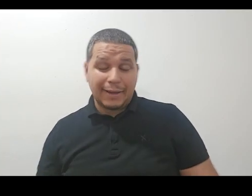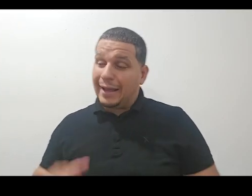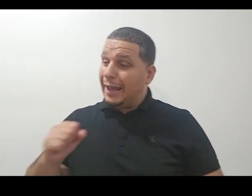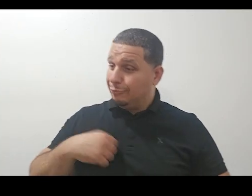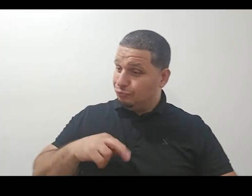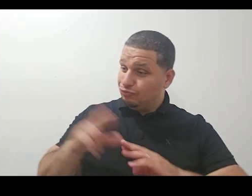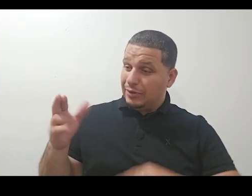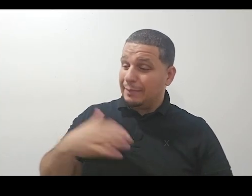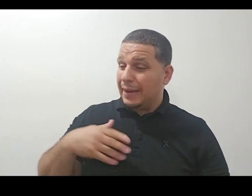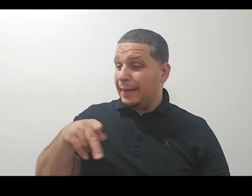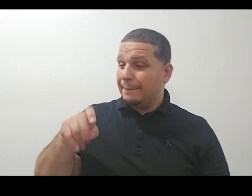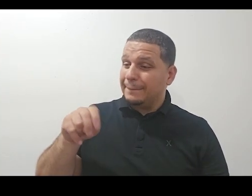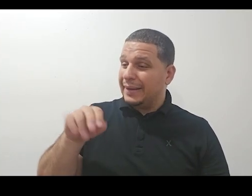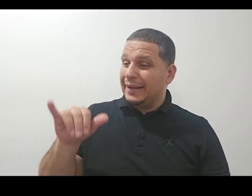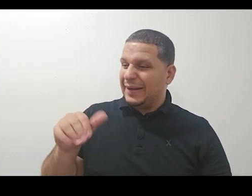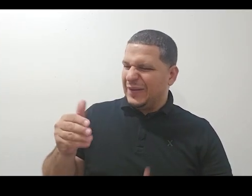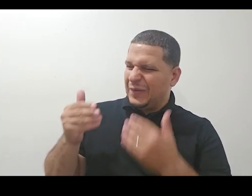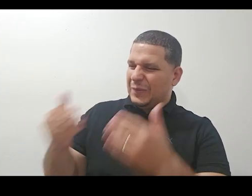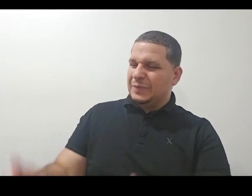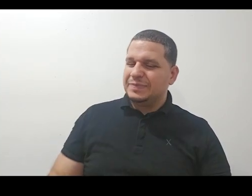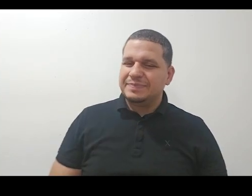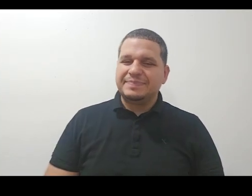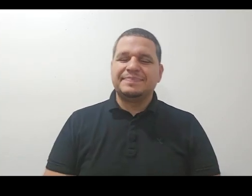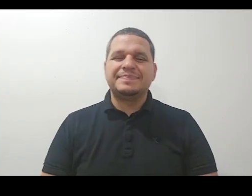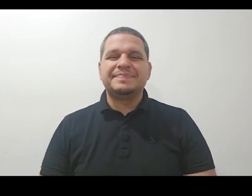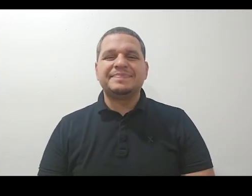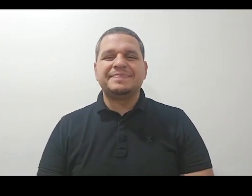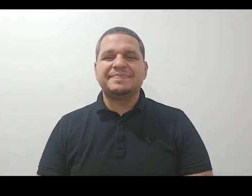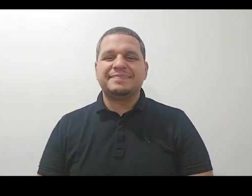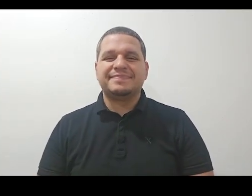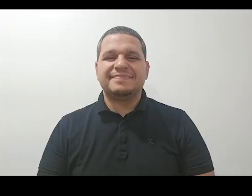Mama? Yes, I am, my Penny. Go.